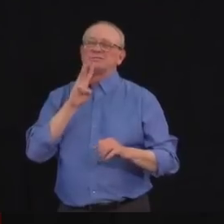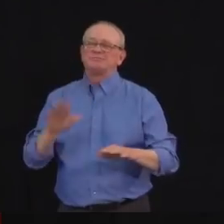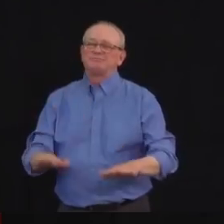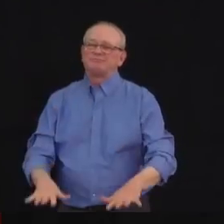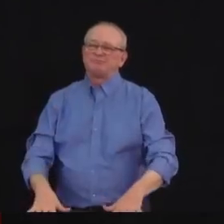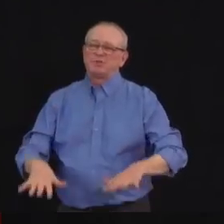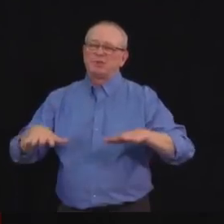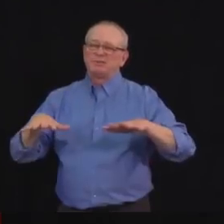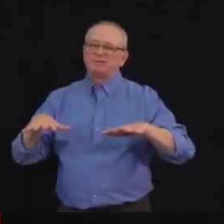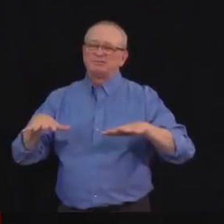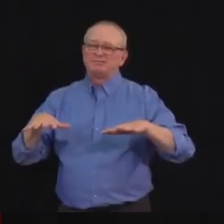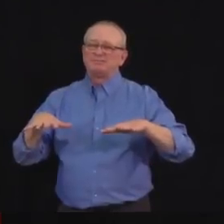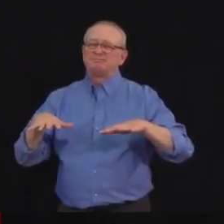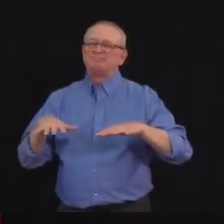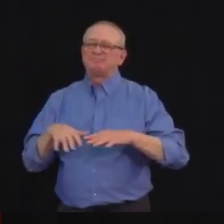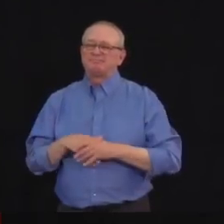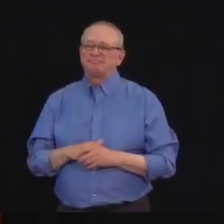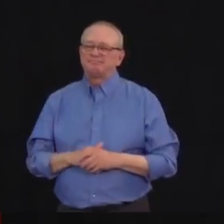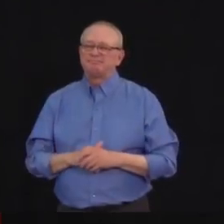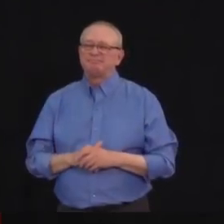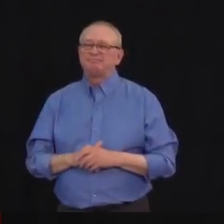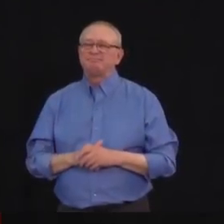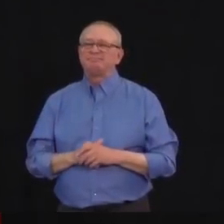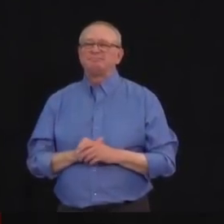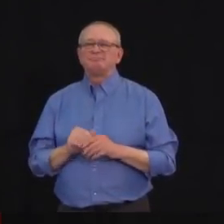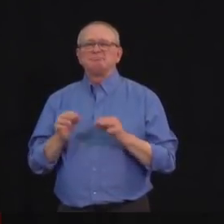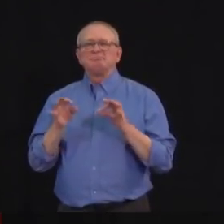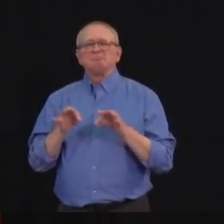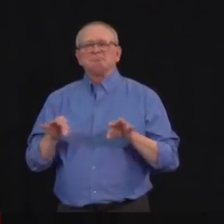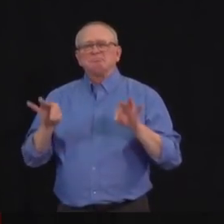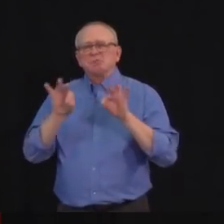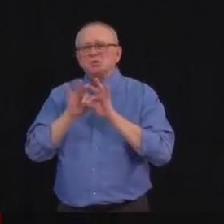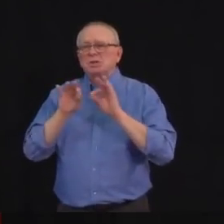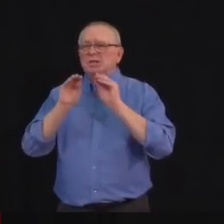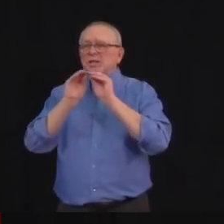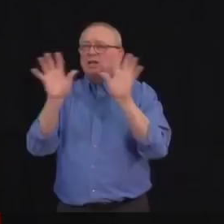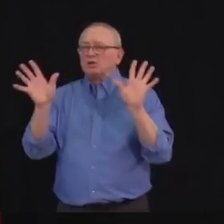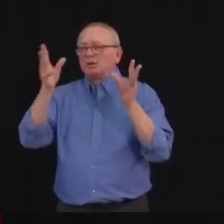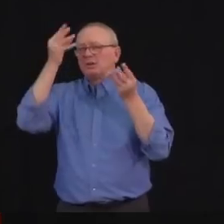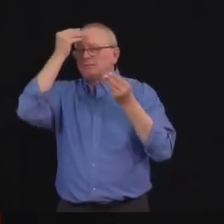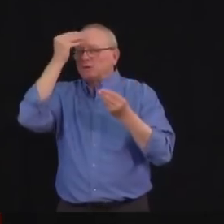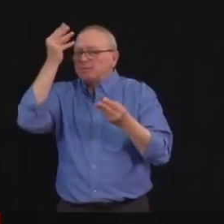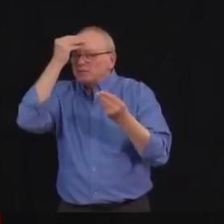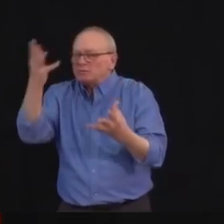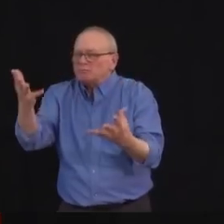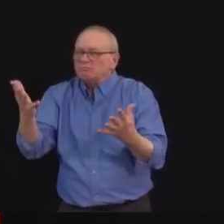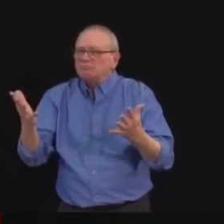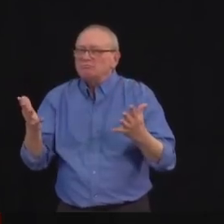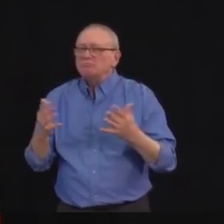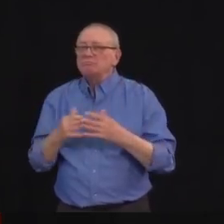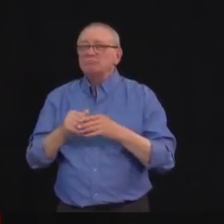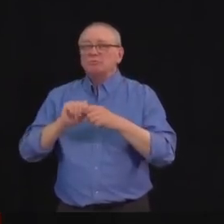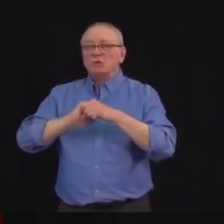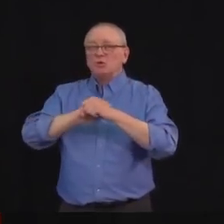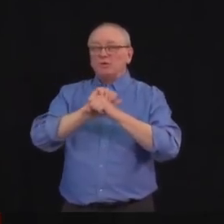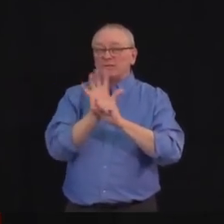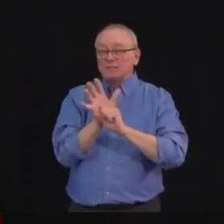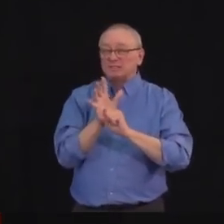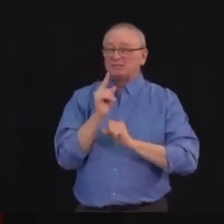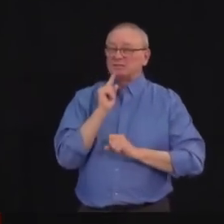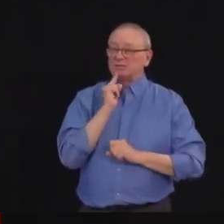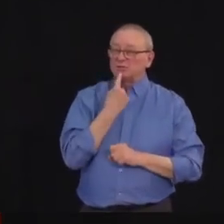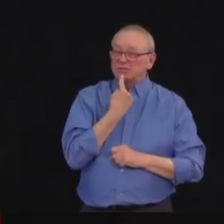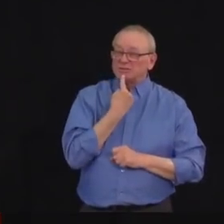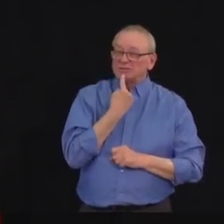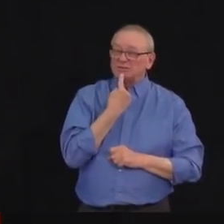those efforts are not hampered by inaccurate perceptions. As serious as COVID is, communities across Alberta